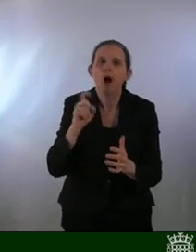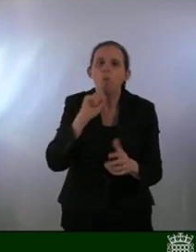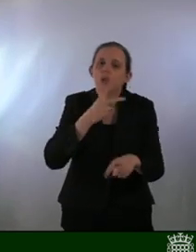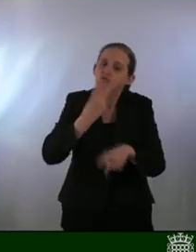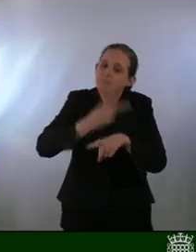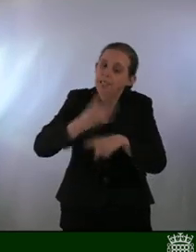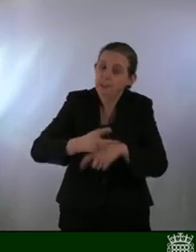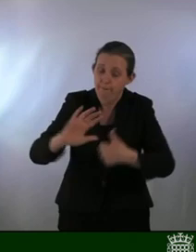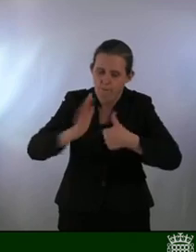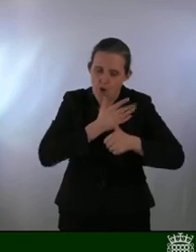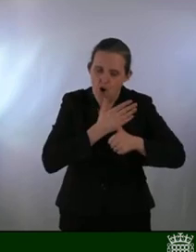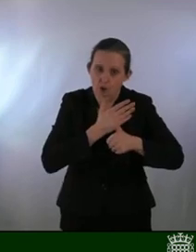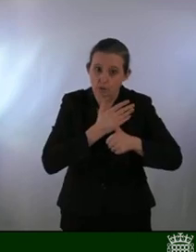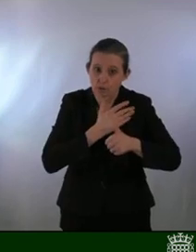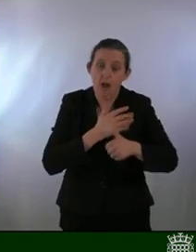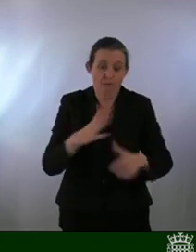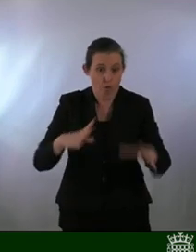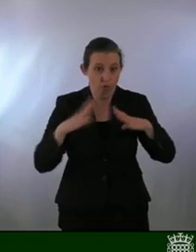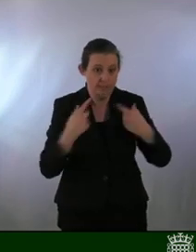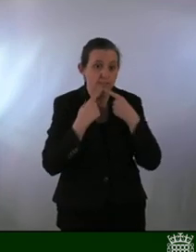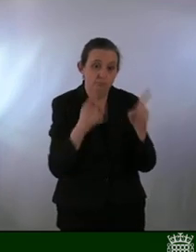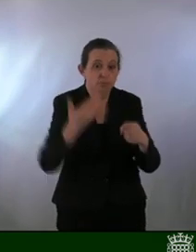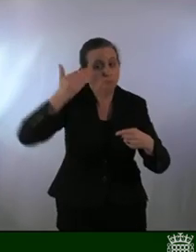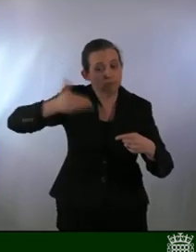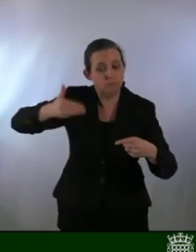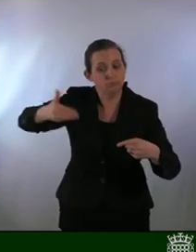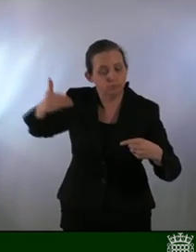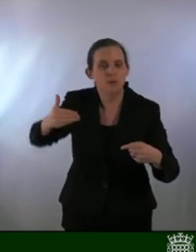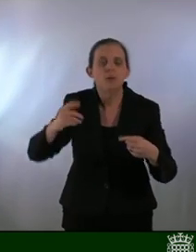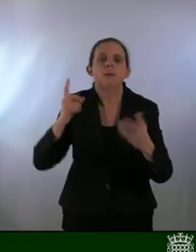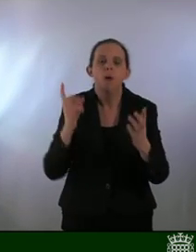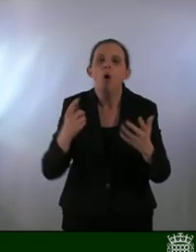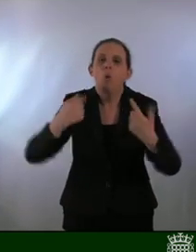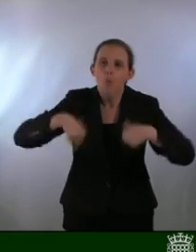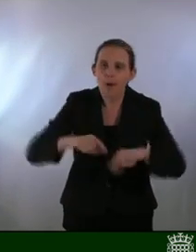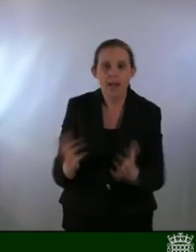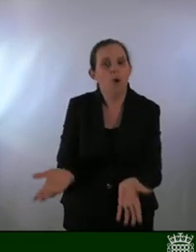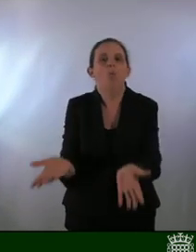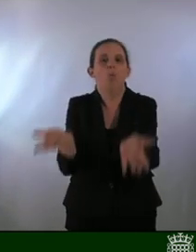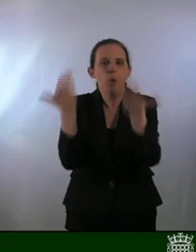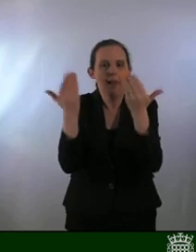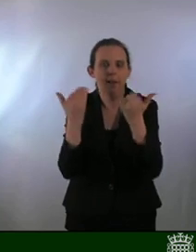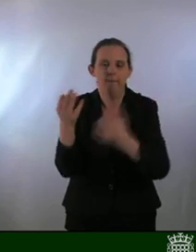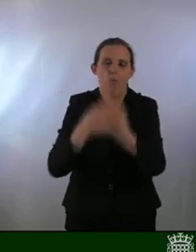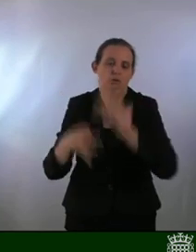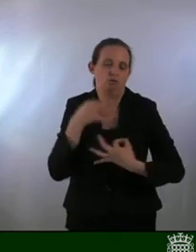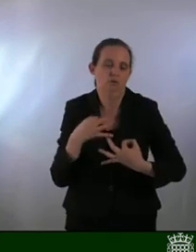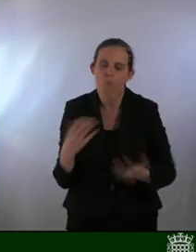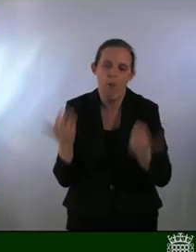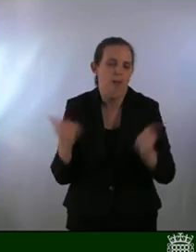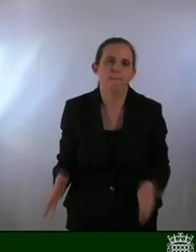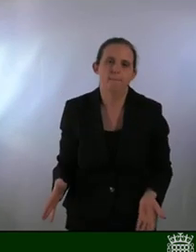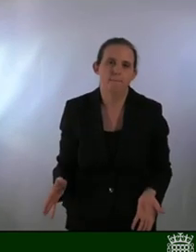something that I've said to this House a few times, which is that we welcome the questioning of the approach, because